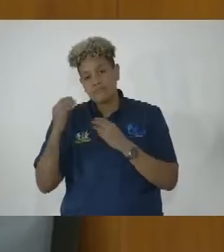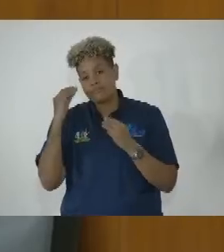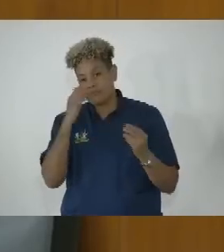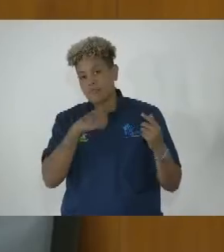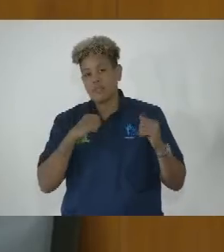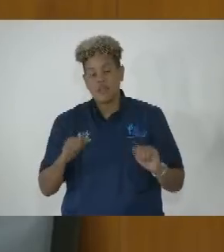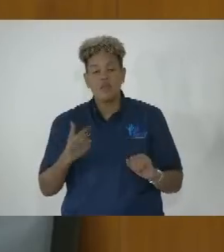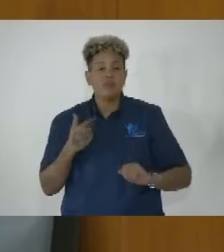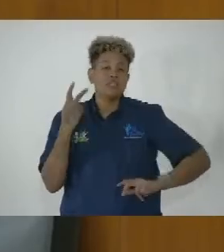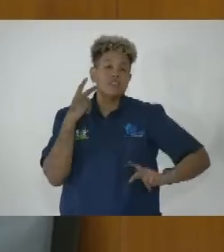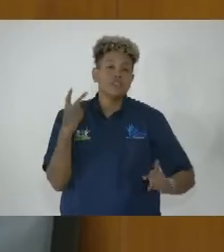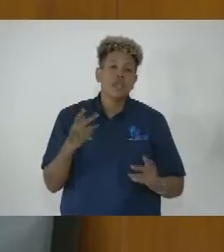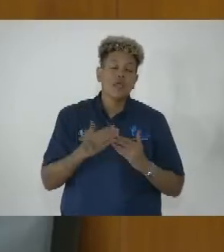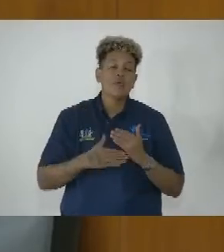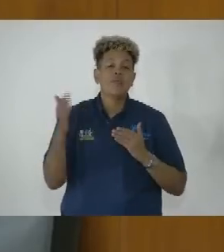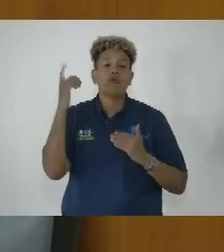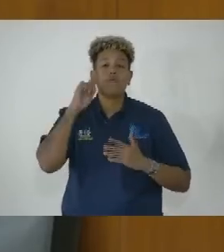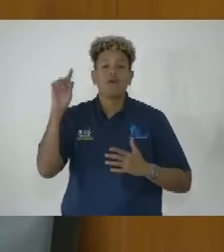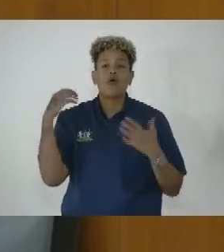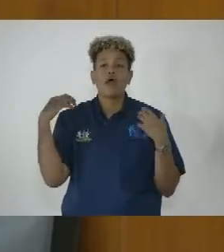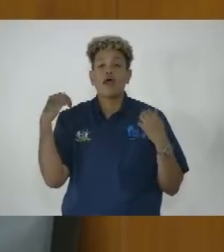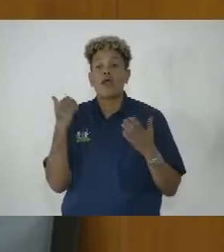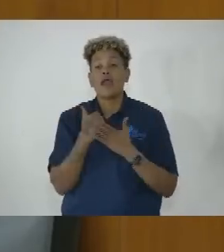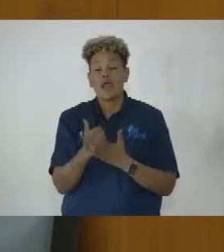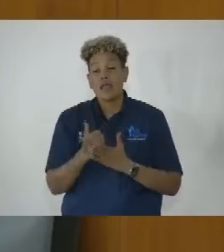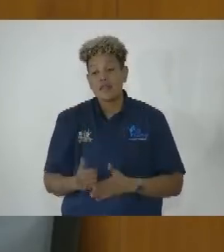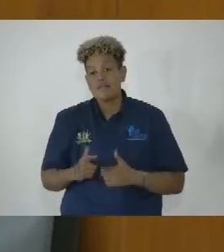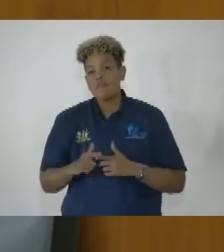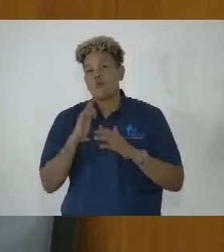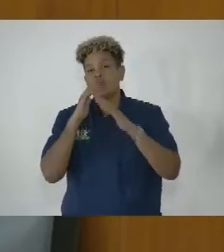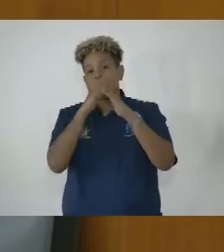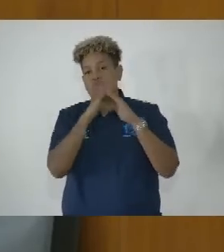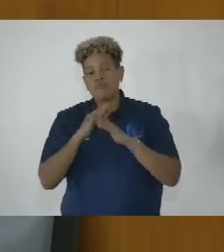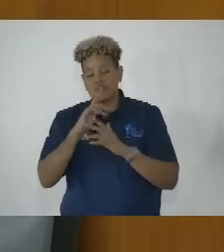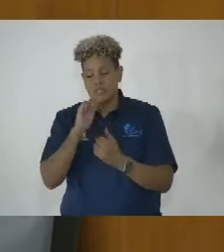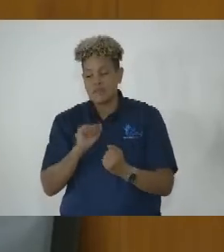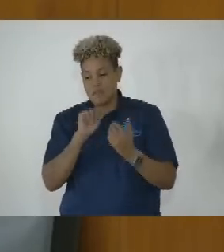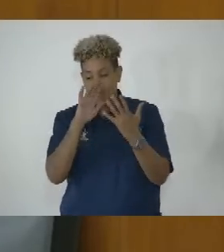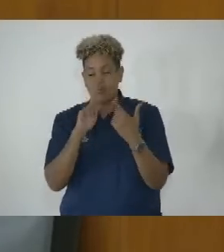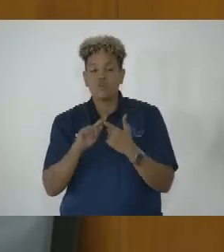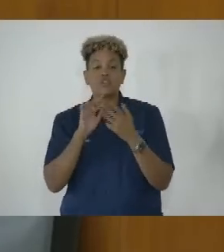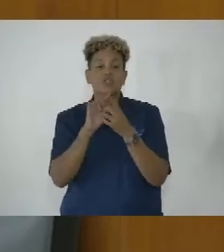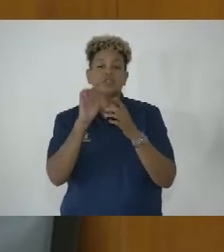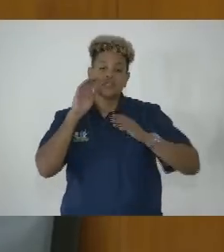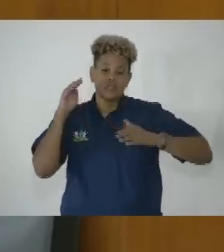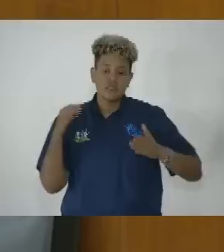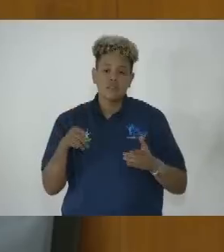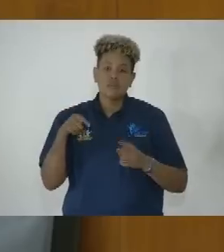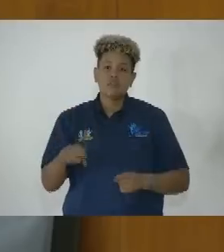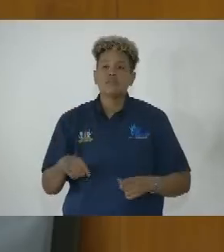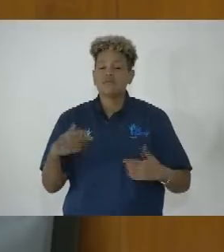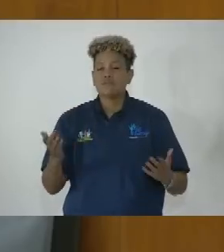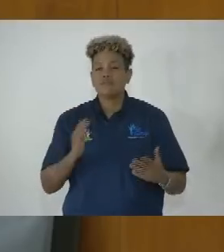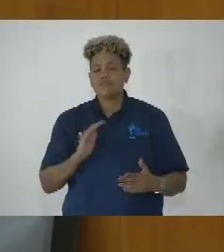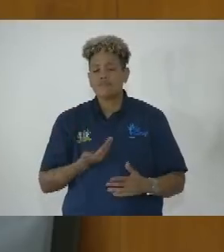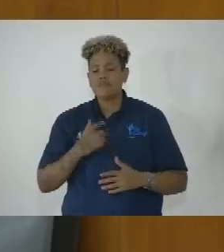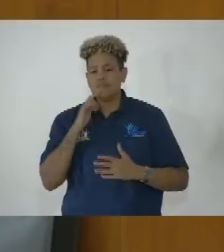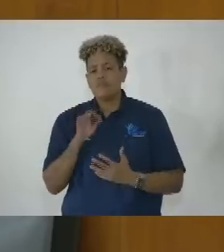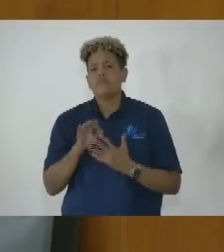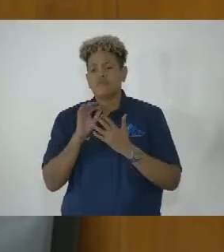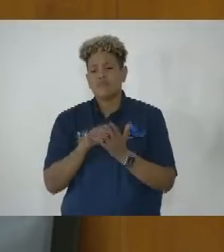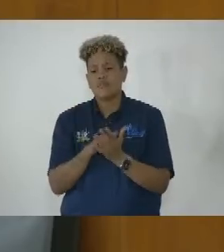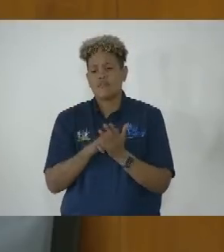move for a helpful, preventative approach to dealing with our especially